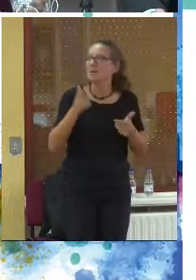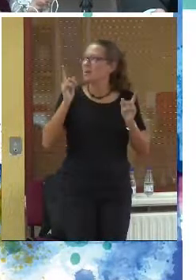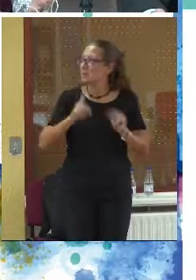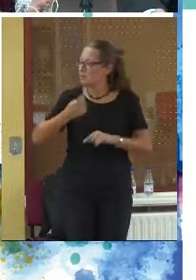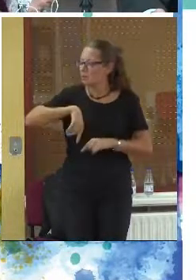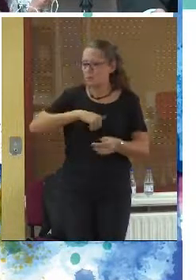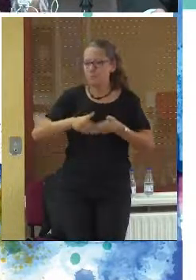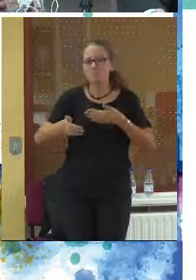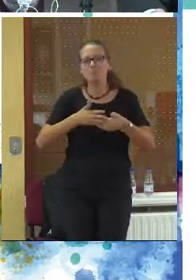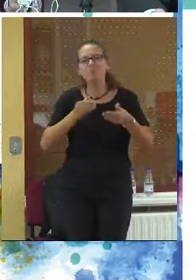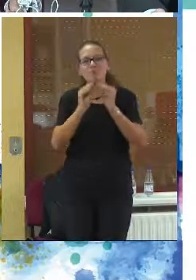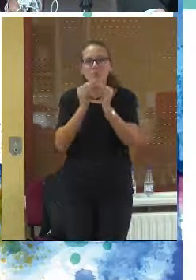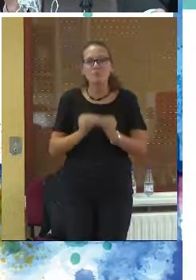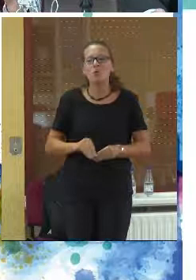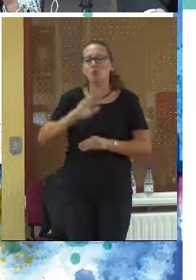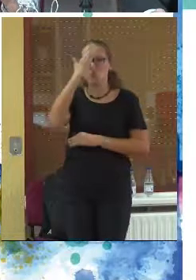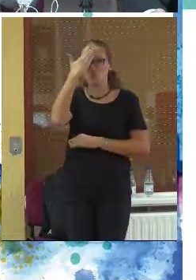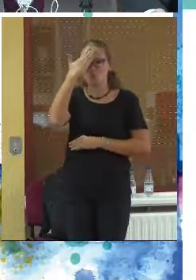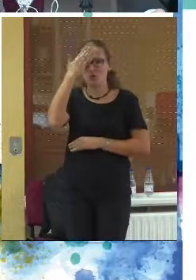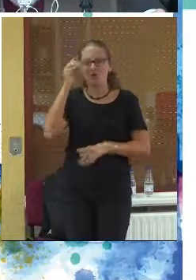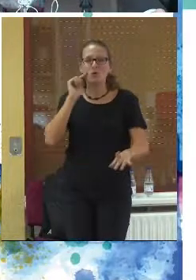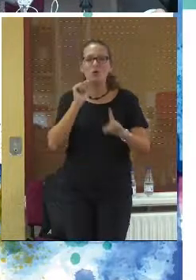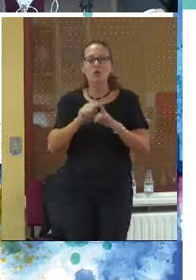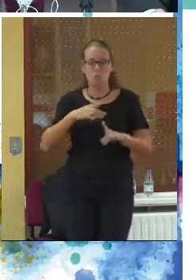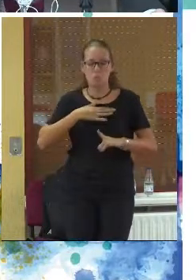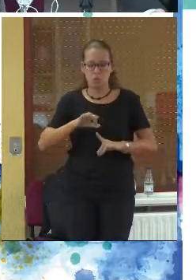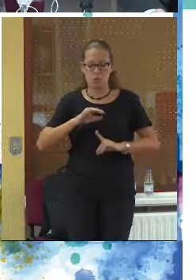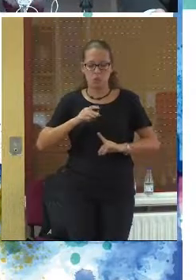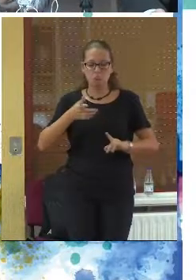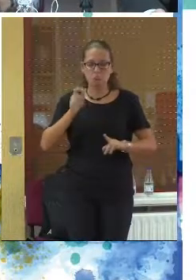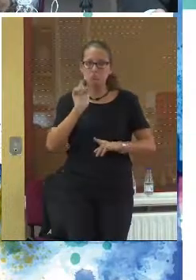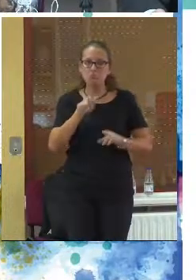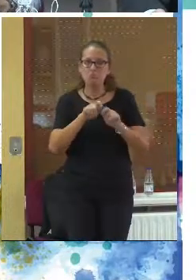tutorial videos, so it is useful to any